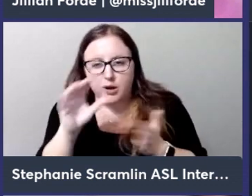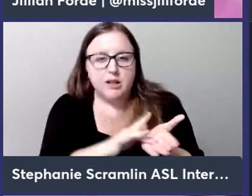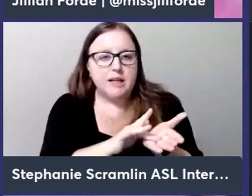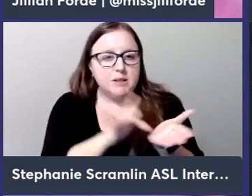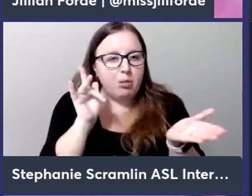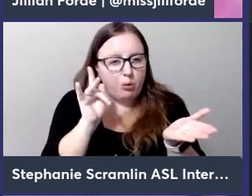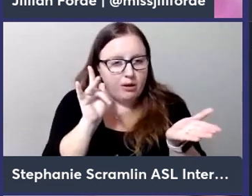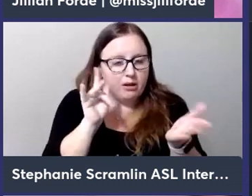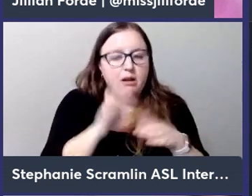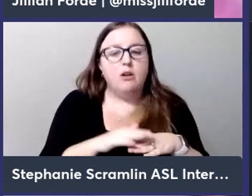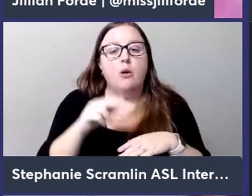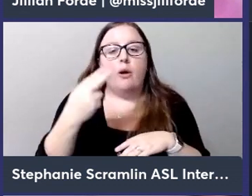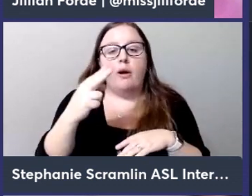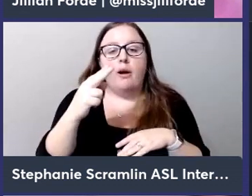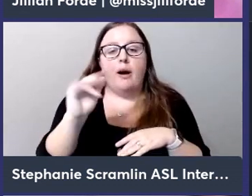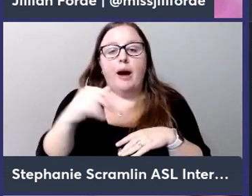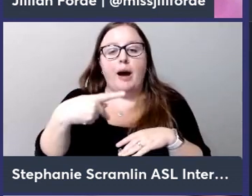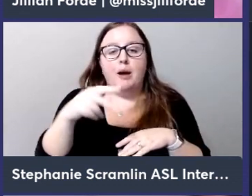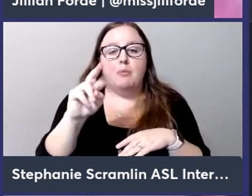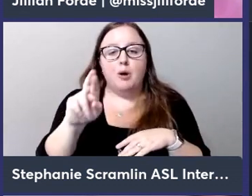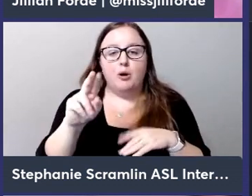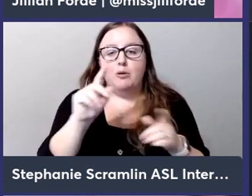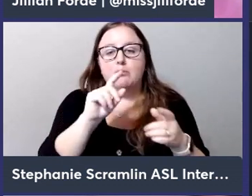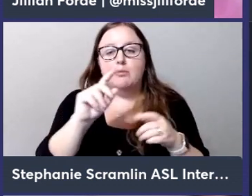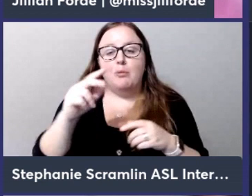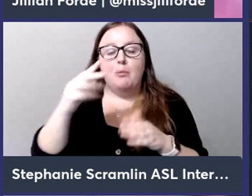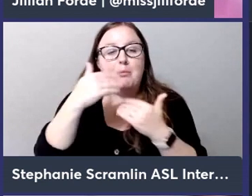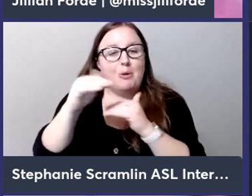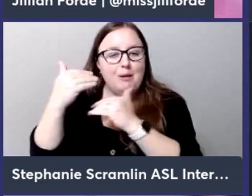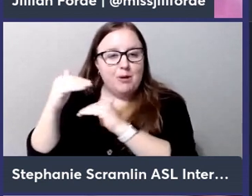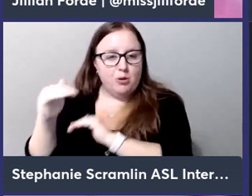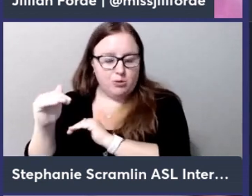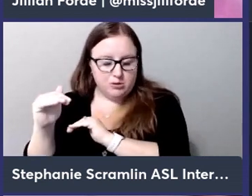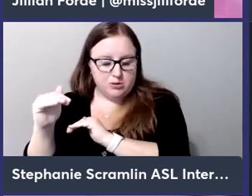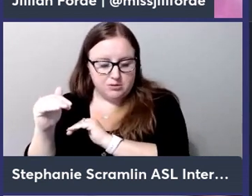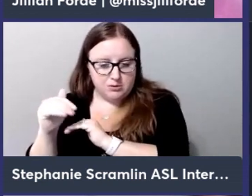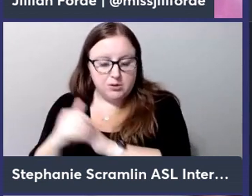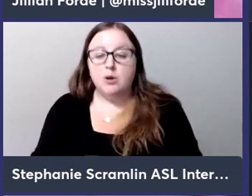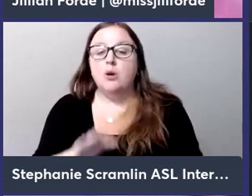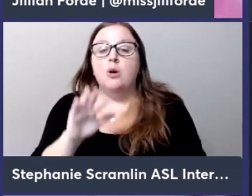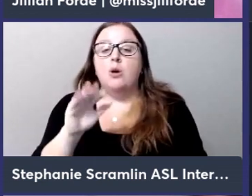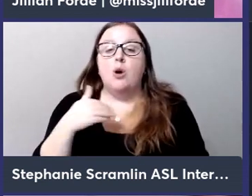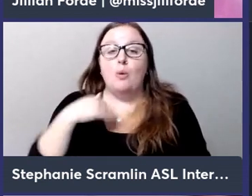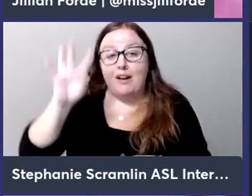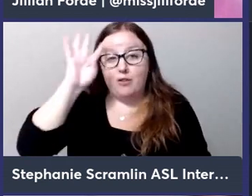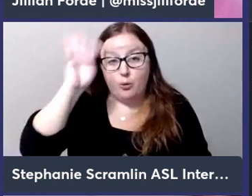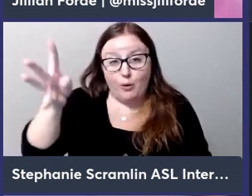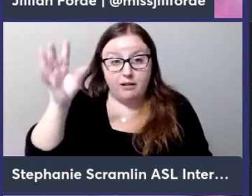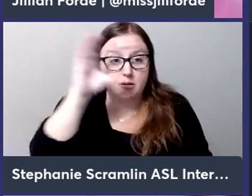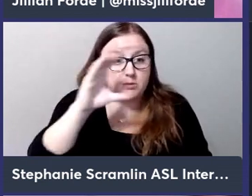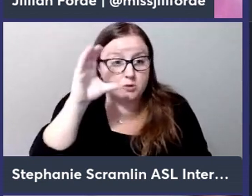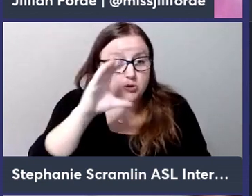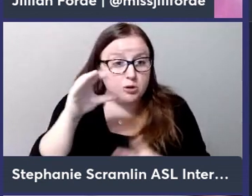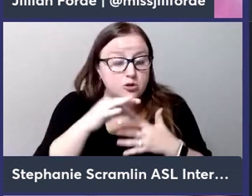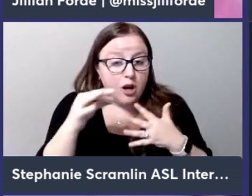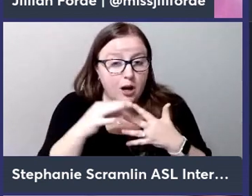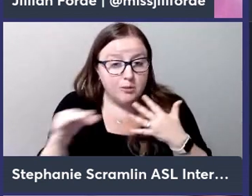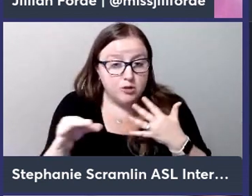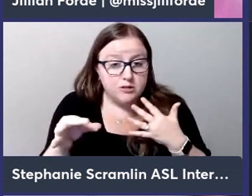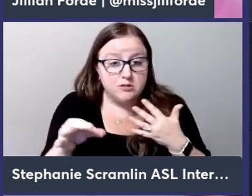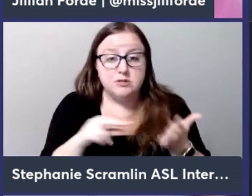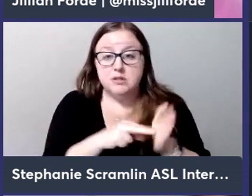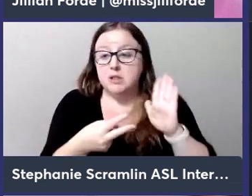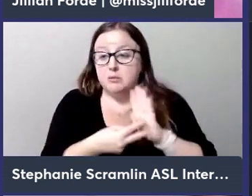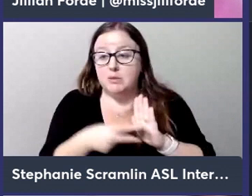exploiting your hyperparameter space. So there is random search option where you randomly search